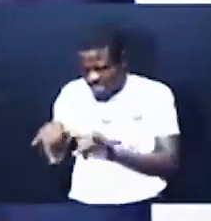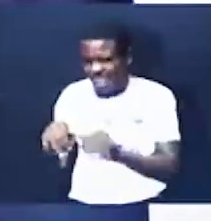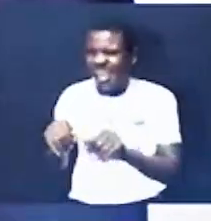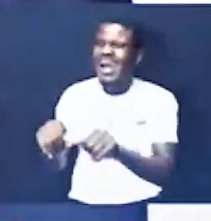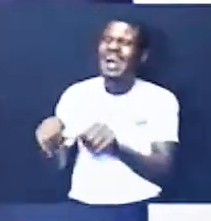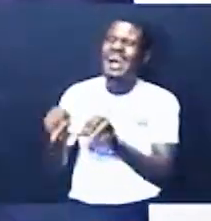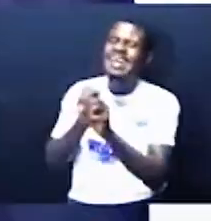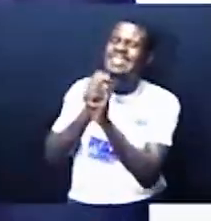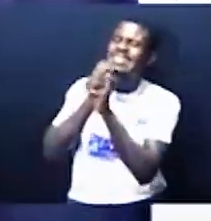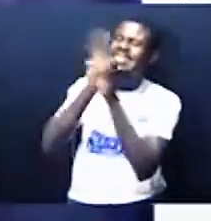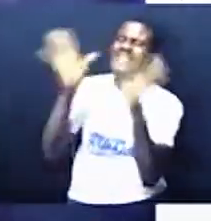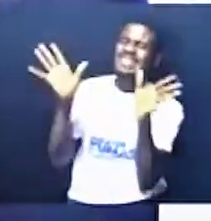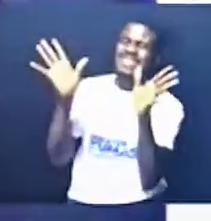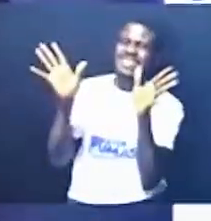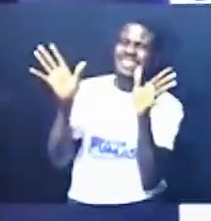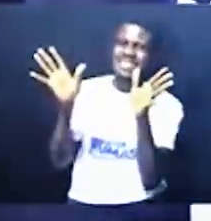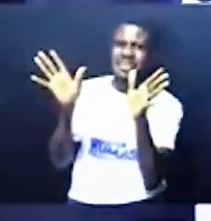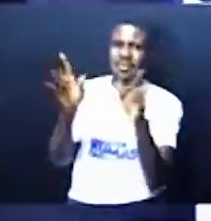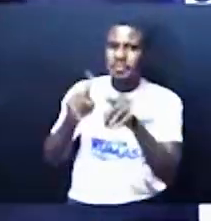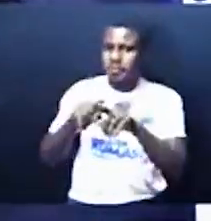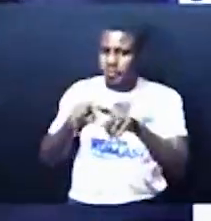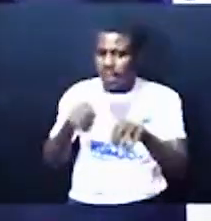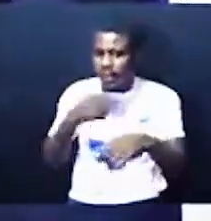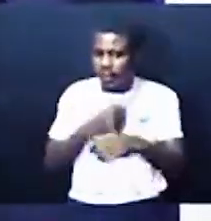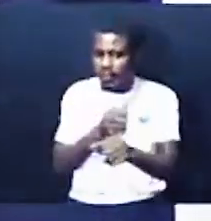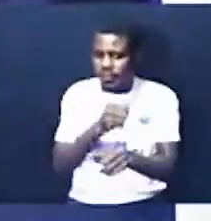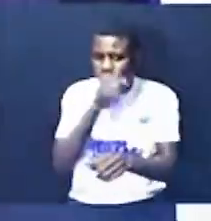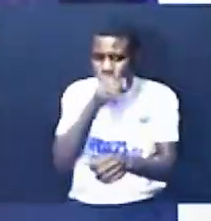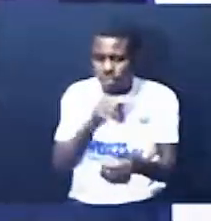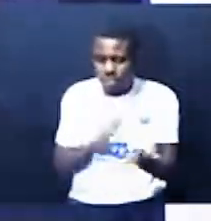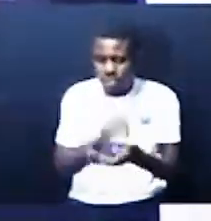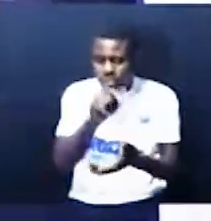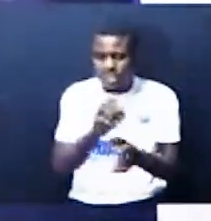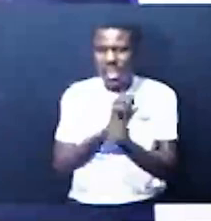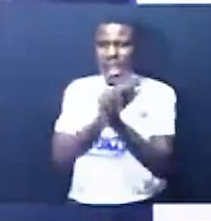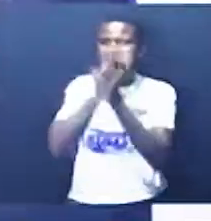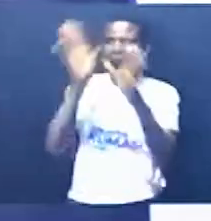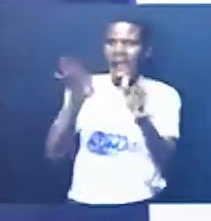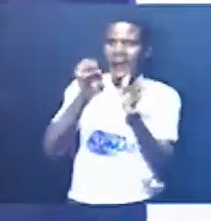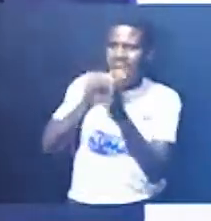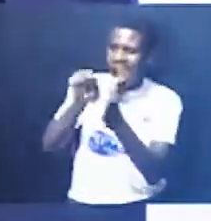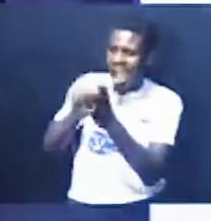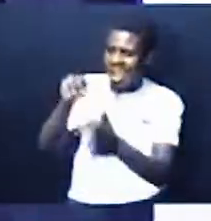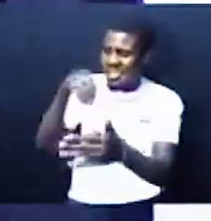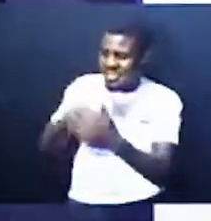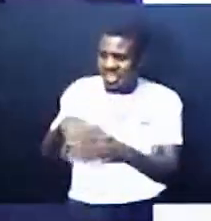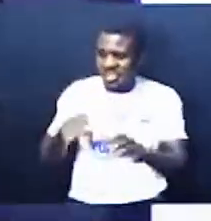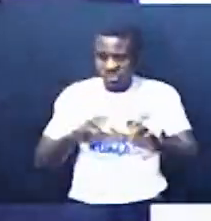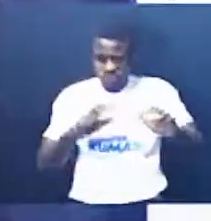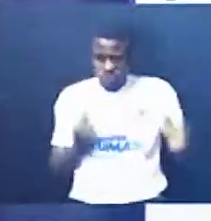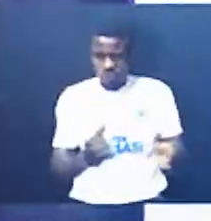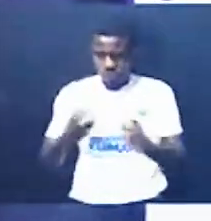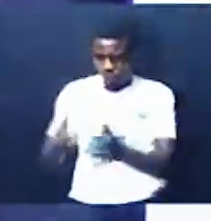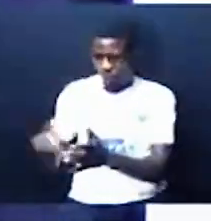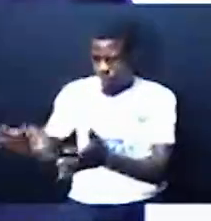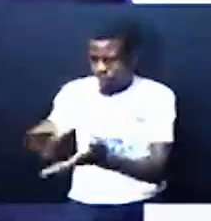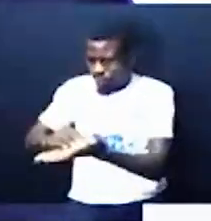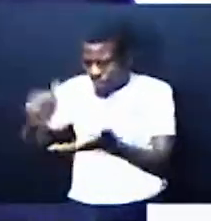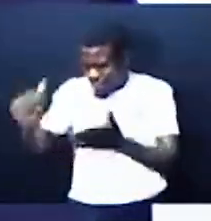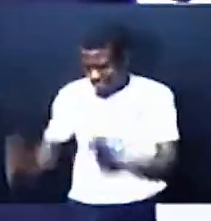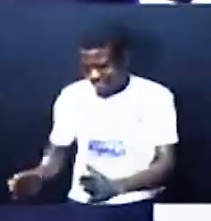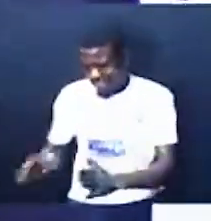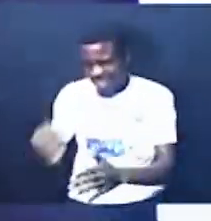we need to be shining examples both within the community of believers and in the